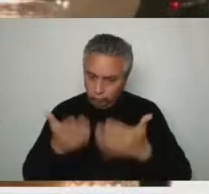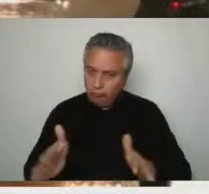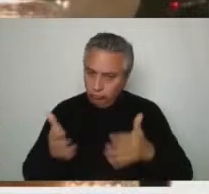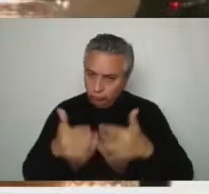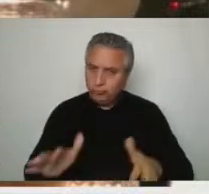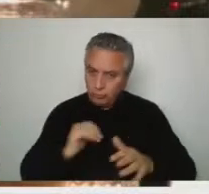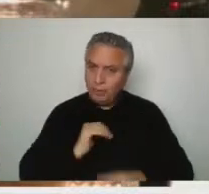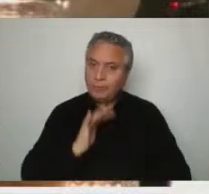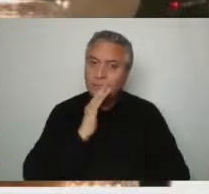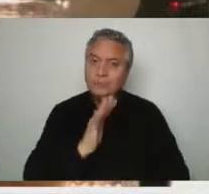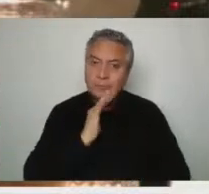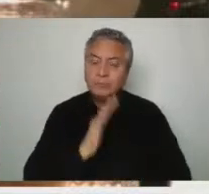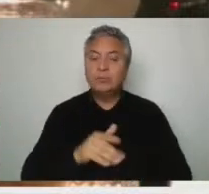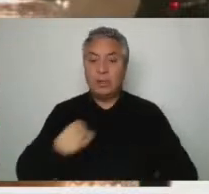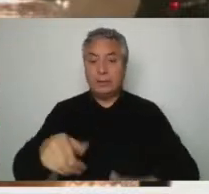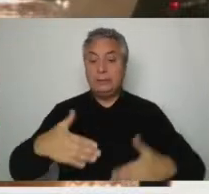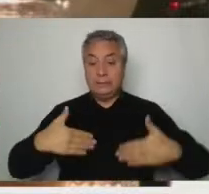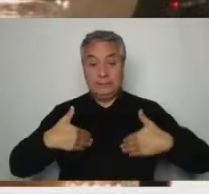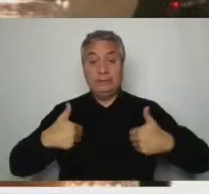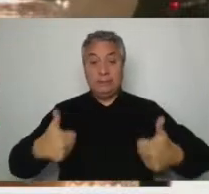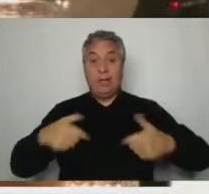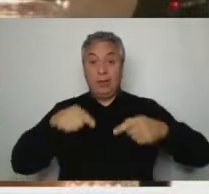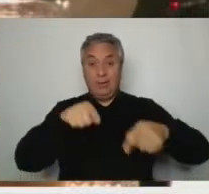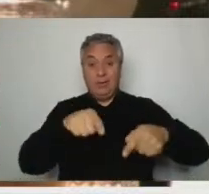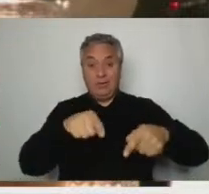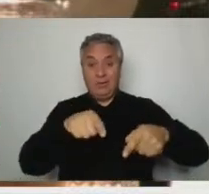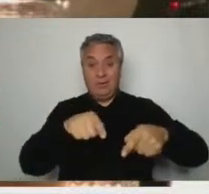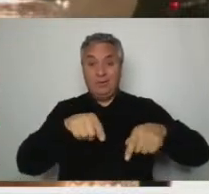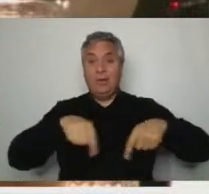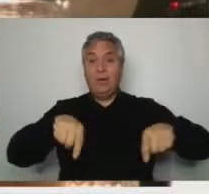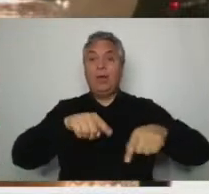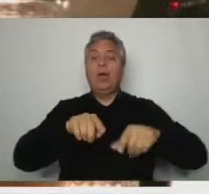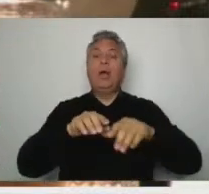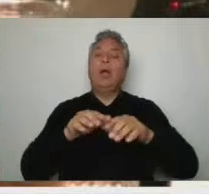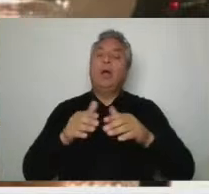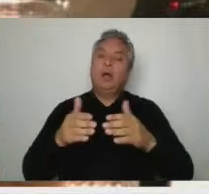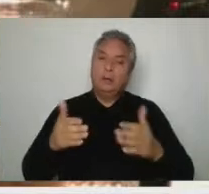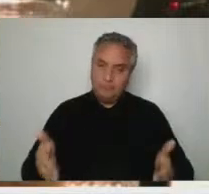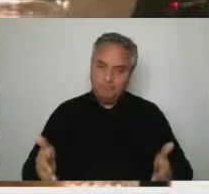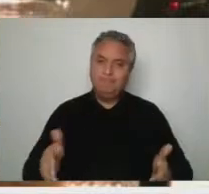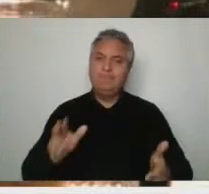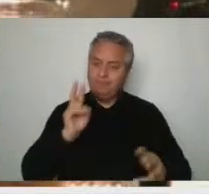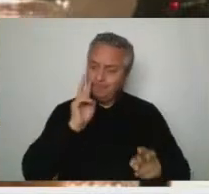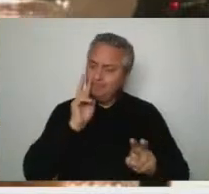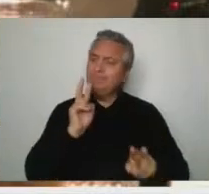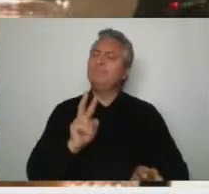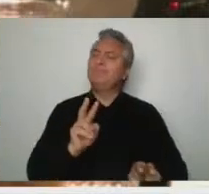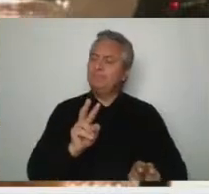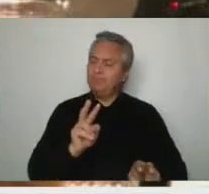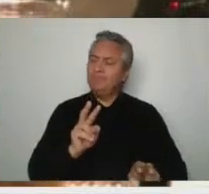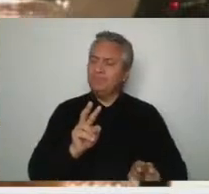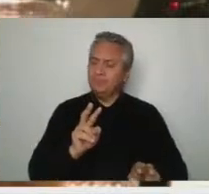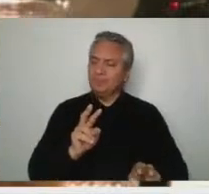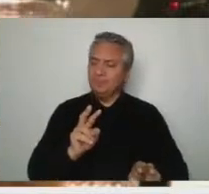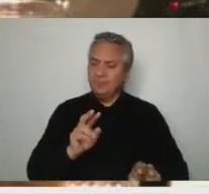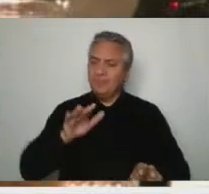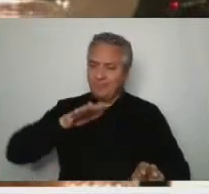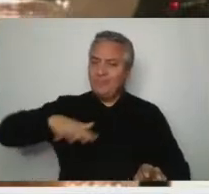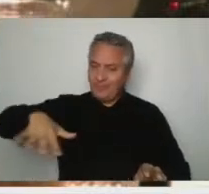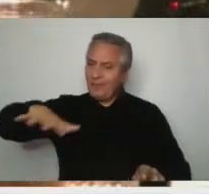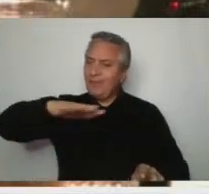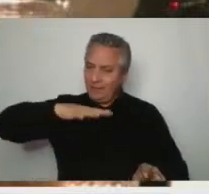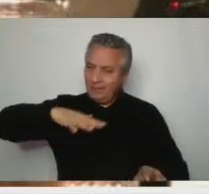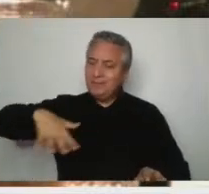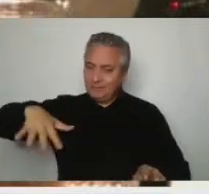We do understand finally that this is a social phenomenon. So social policies are extremely